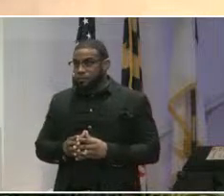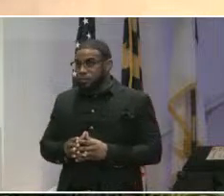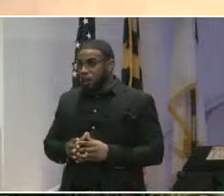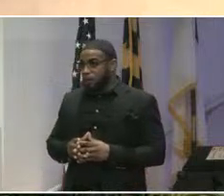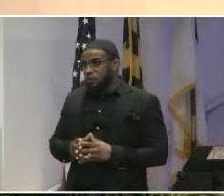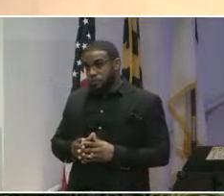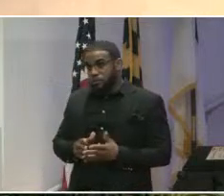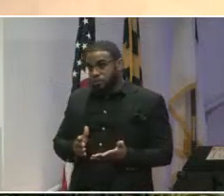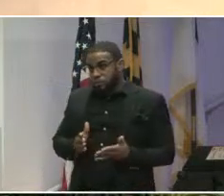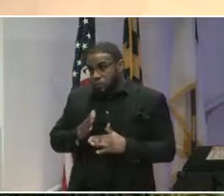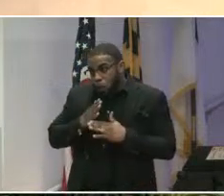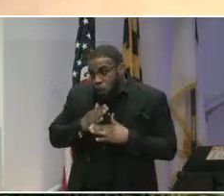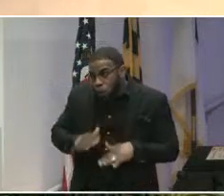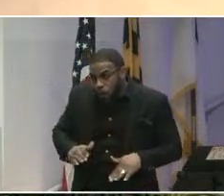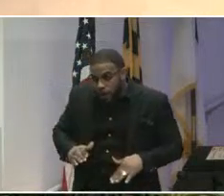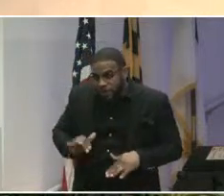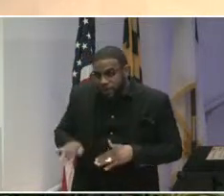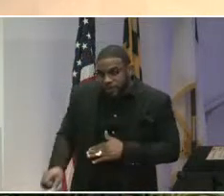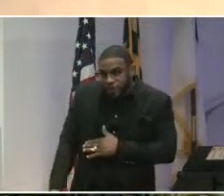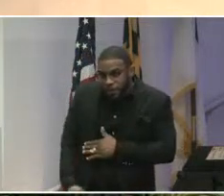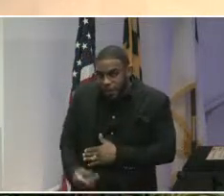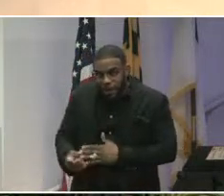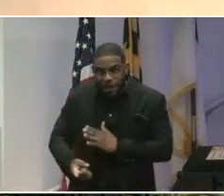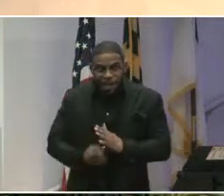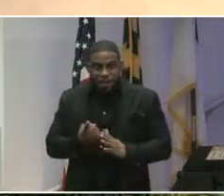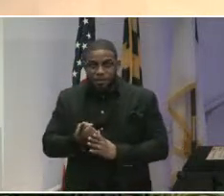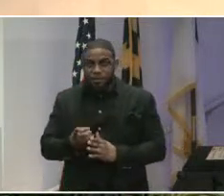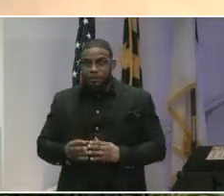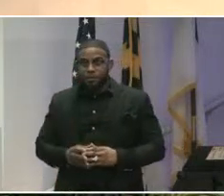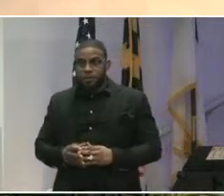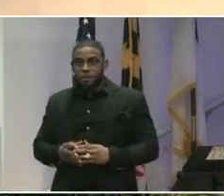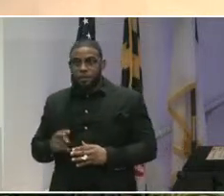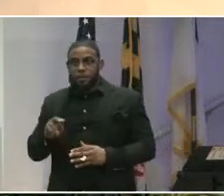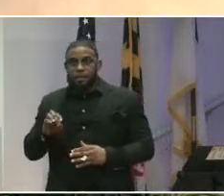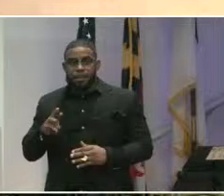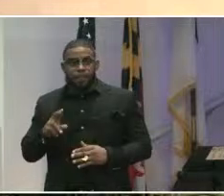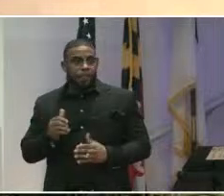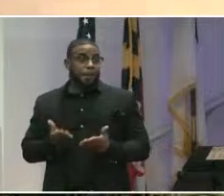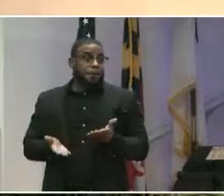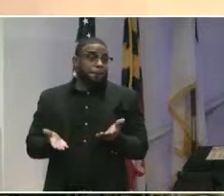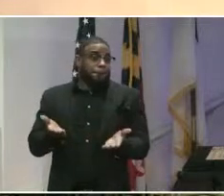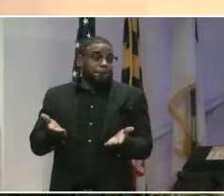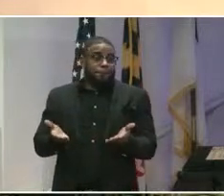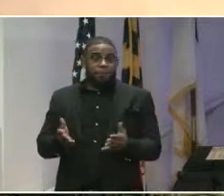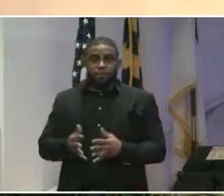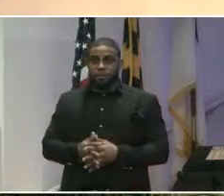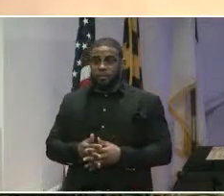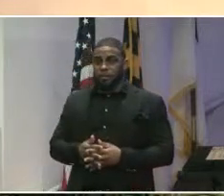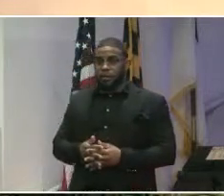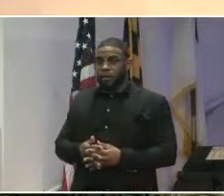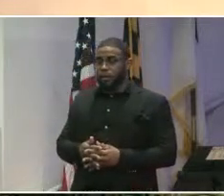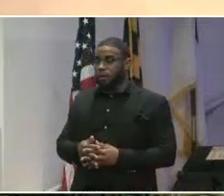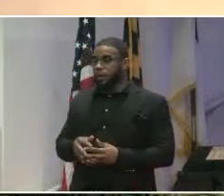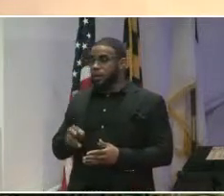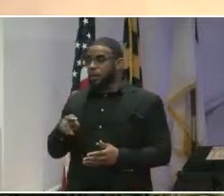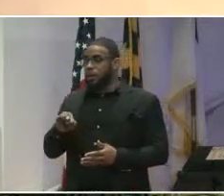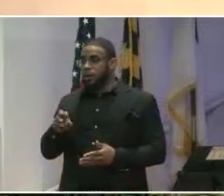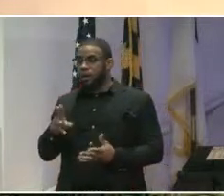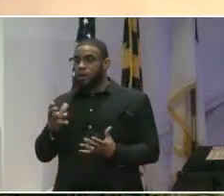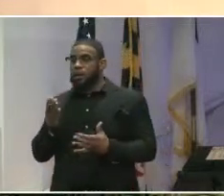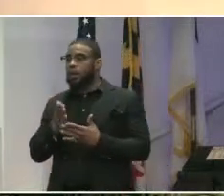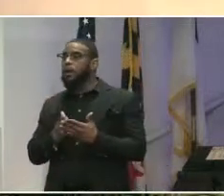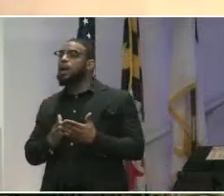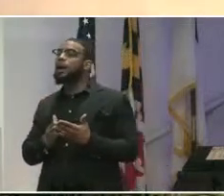it's quiet in the midnight hour, and Nicodemus came. Perhaps Nicodemus wanted